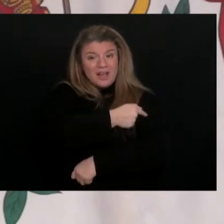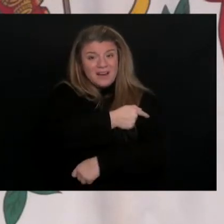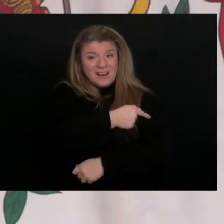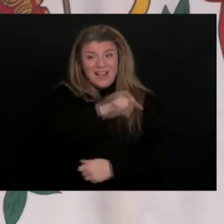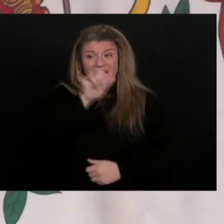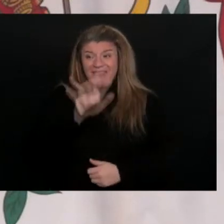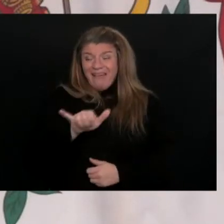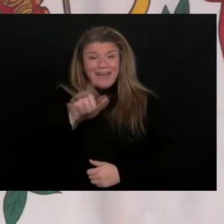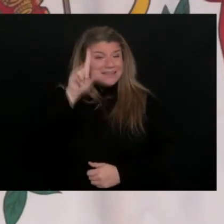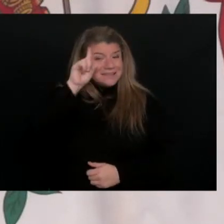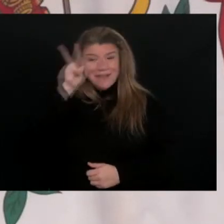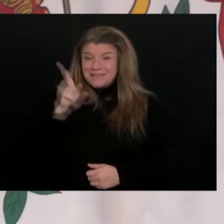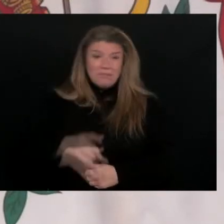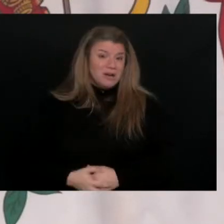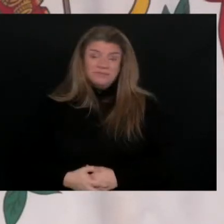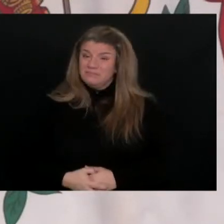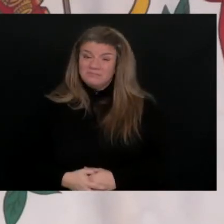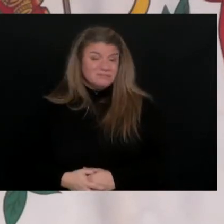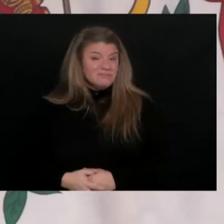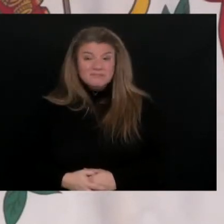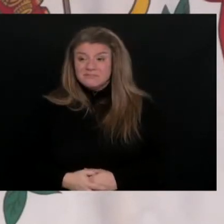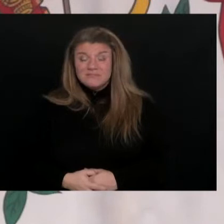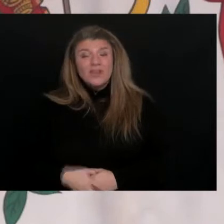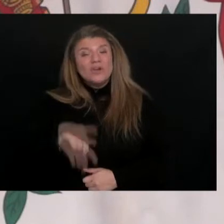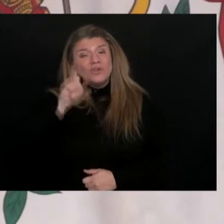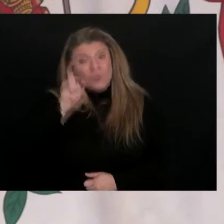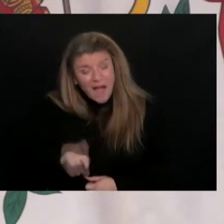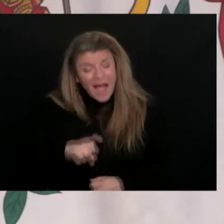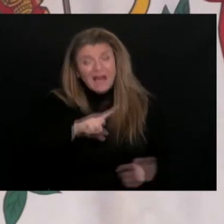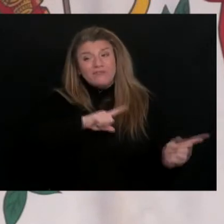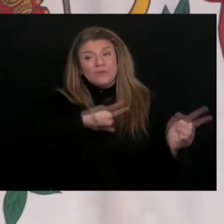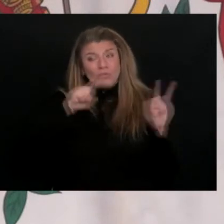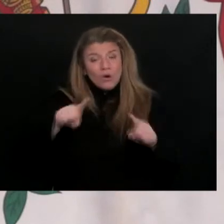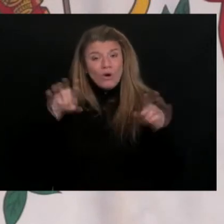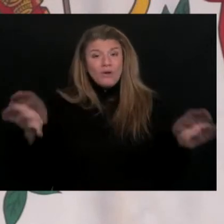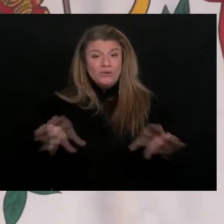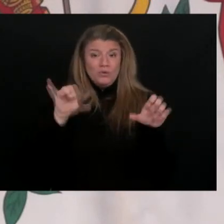smart. You got to do it, and you better do it quickly.